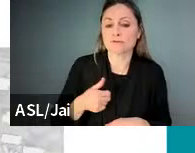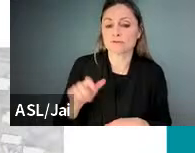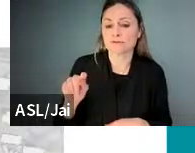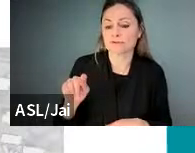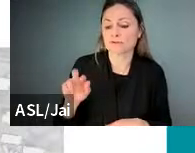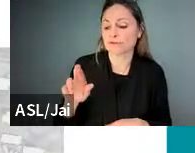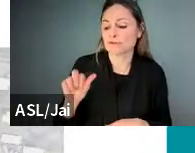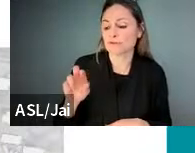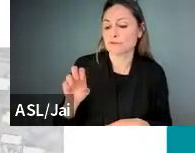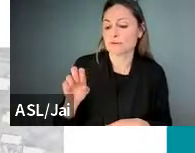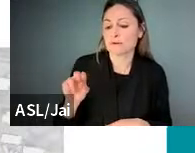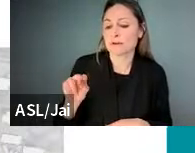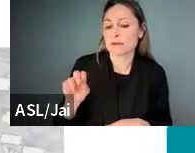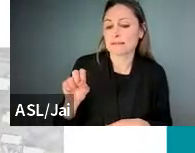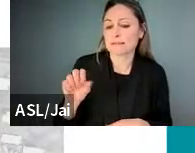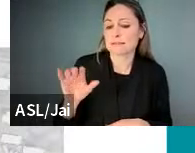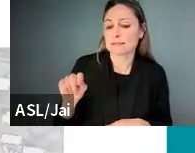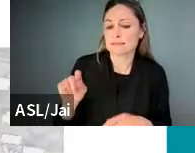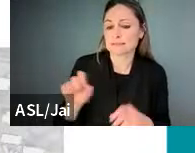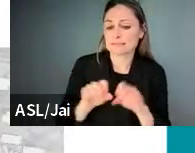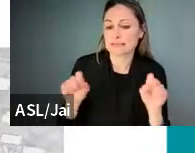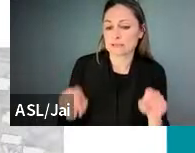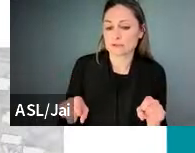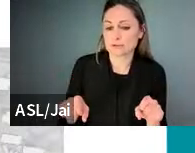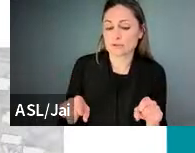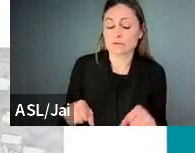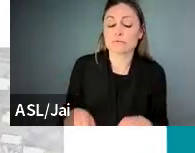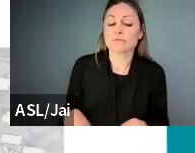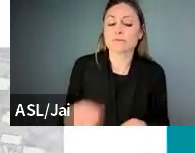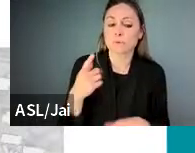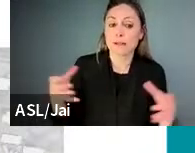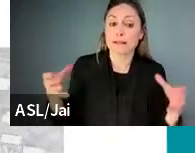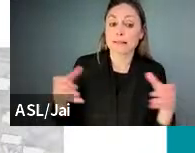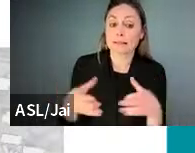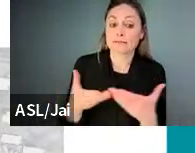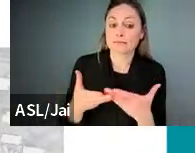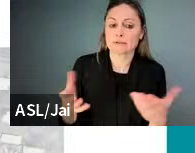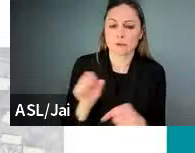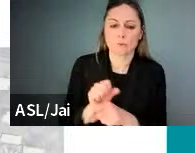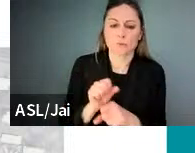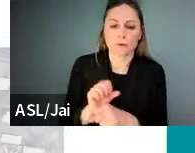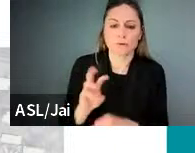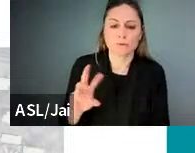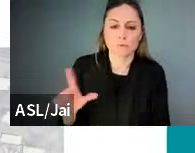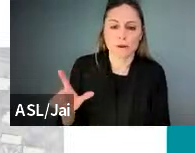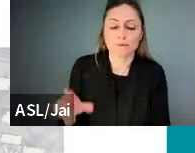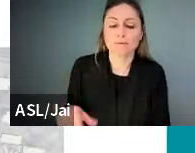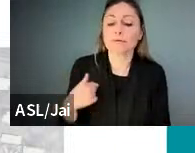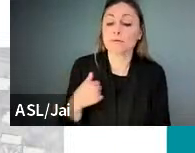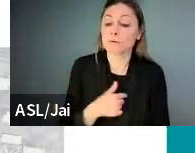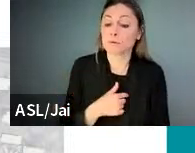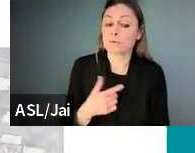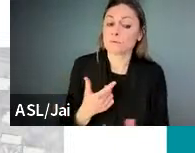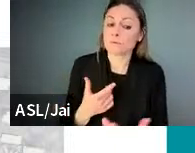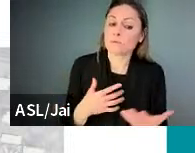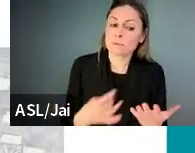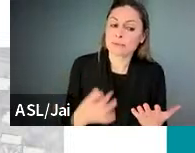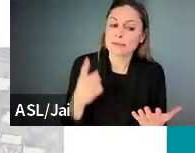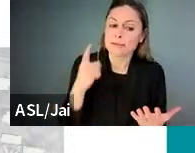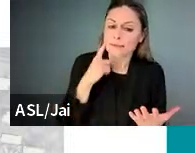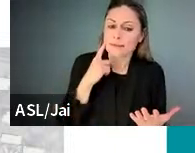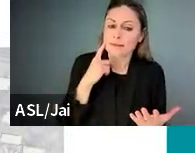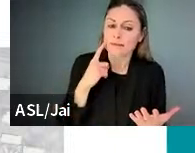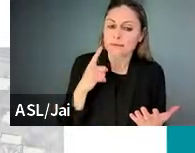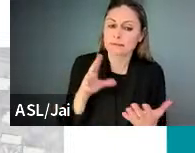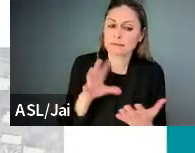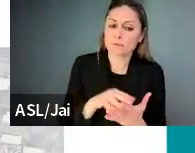the urban design around that, all is sort of one collective thing that works well. And, you know, we like to think we've